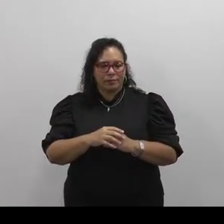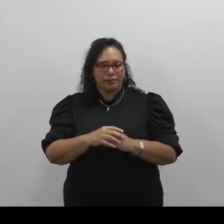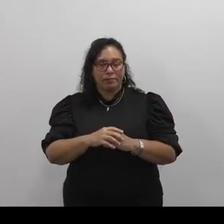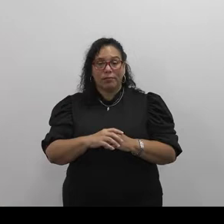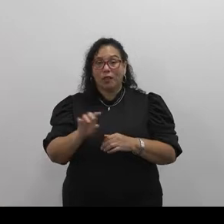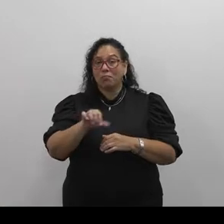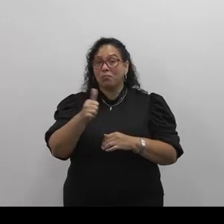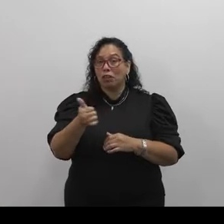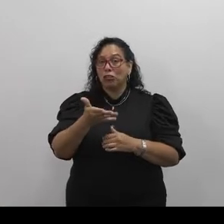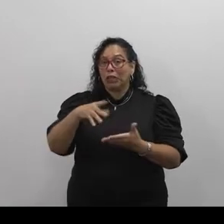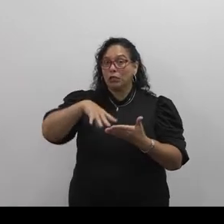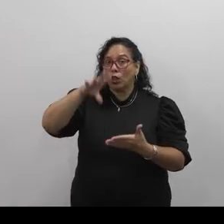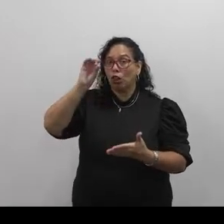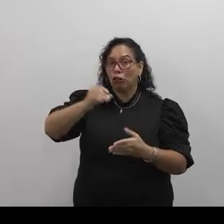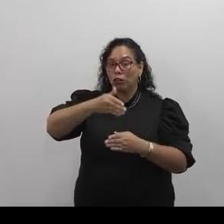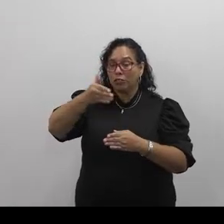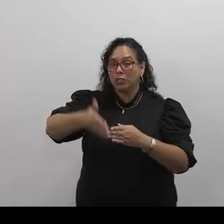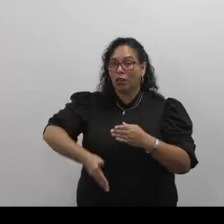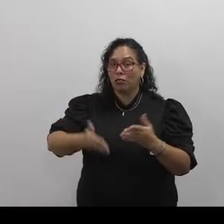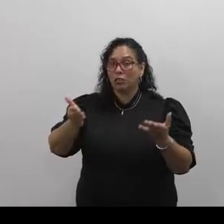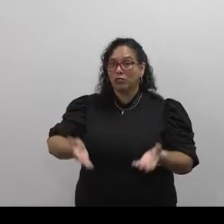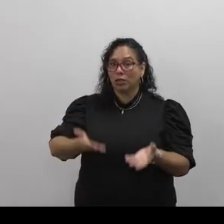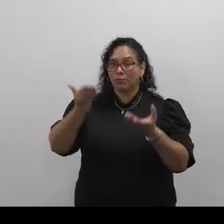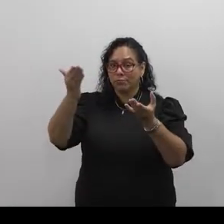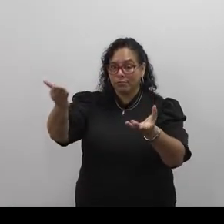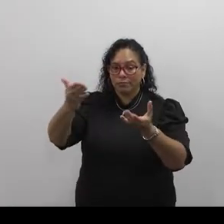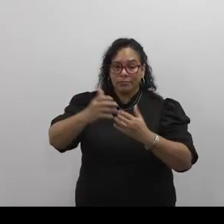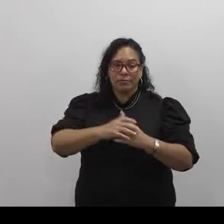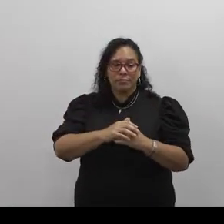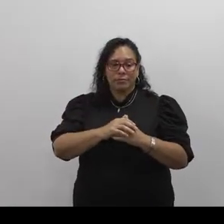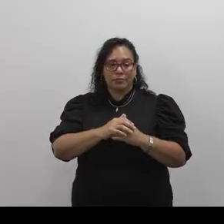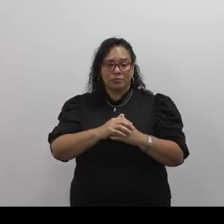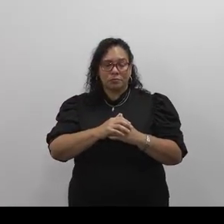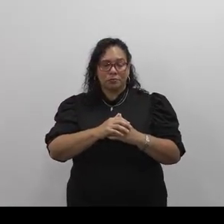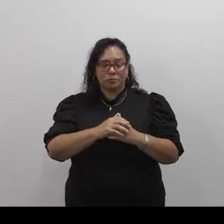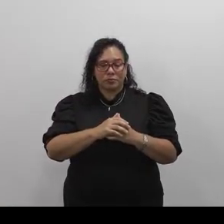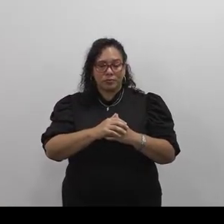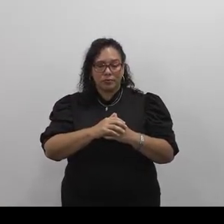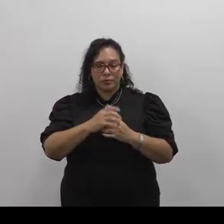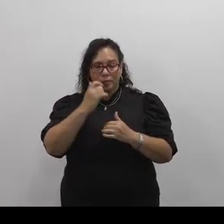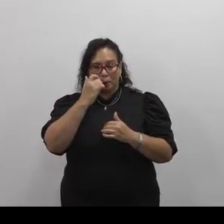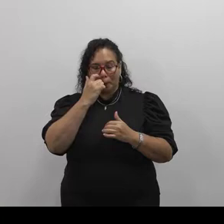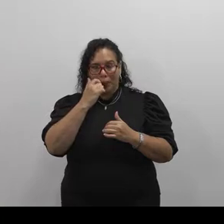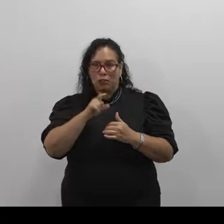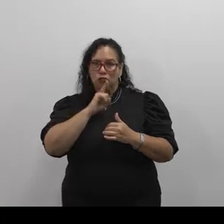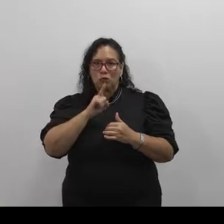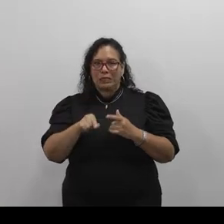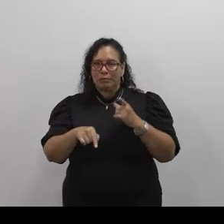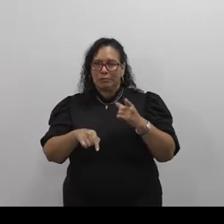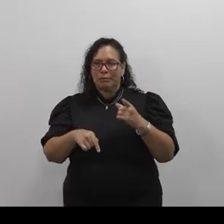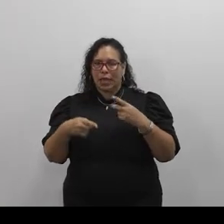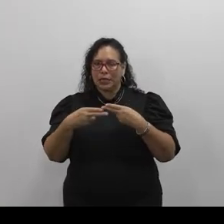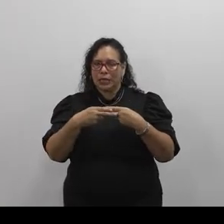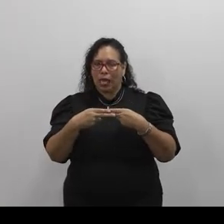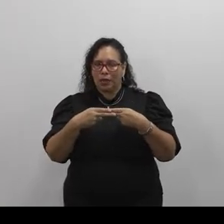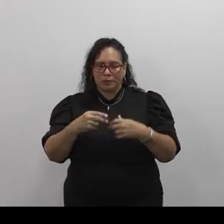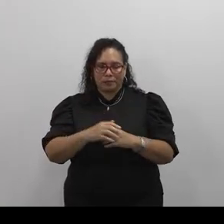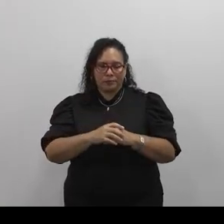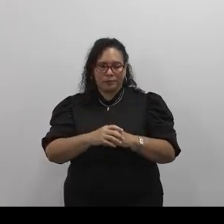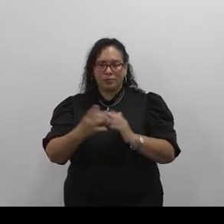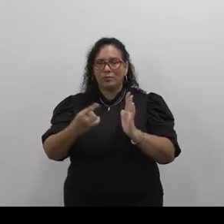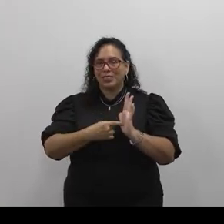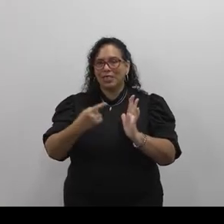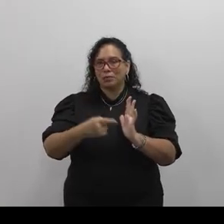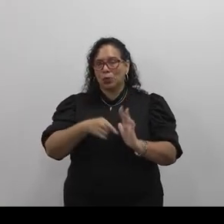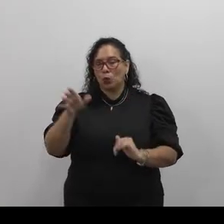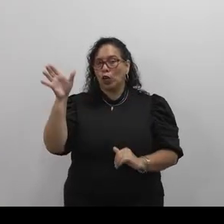Additional takeaways and the results and recommendations that as we started to frame them are really embedded in this particular slide. So something we've